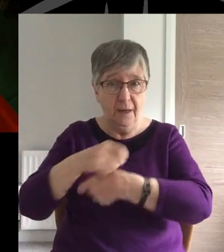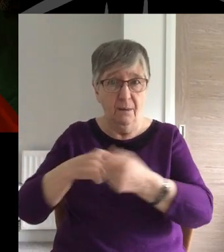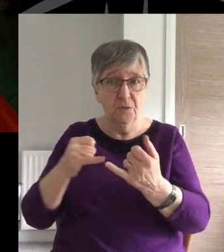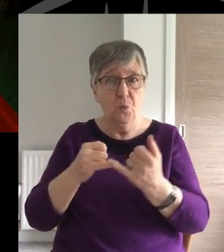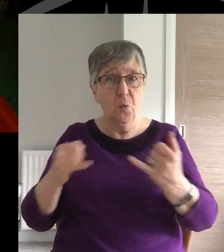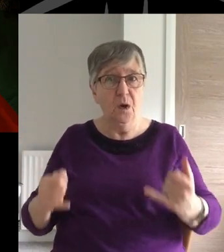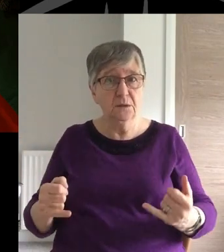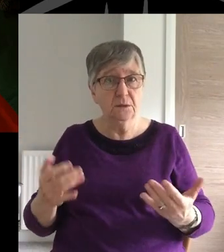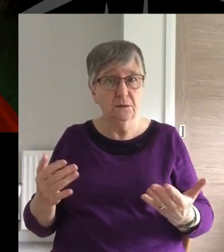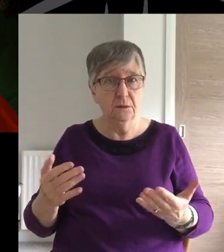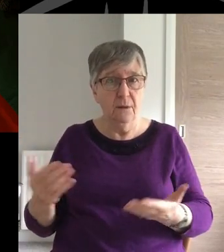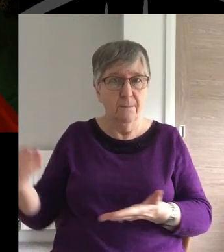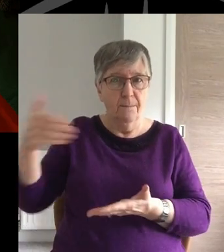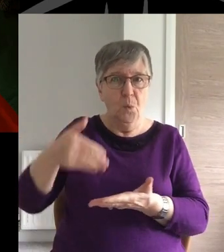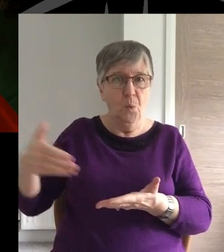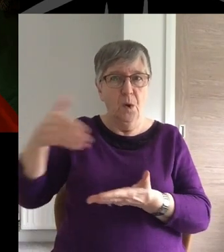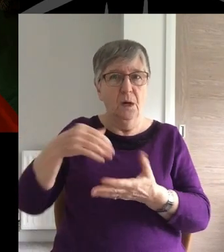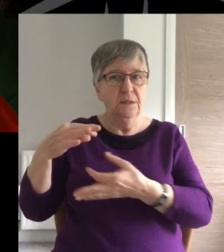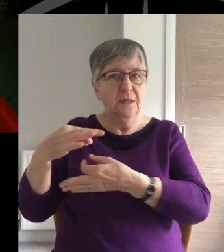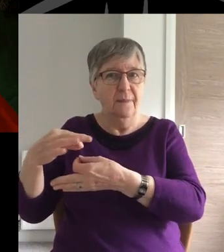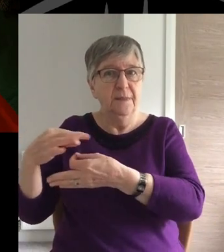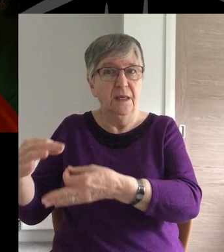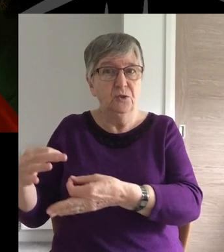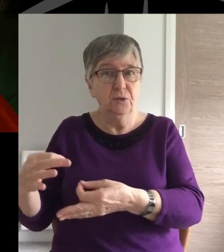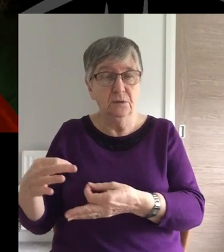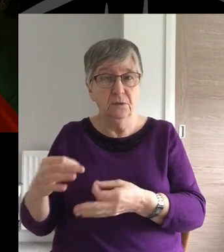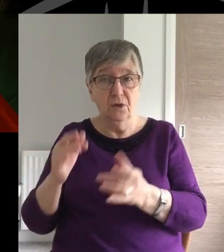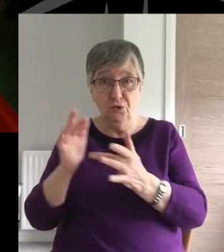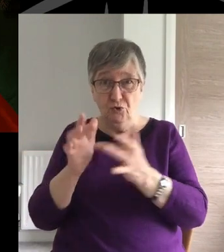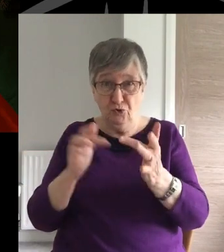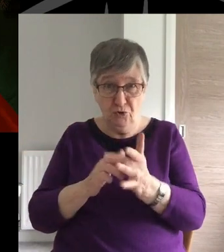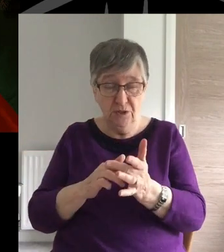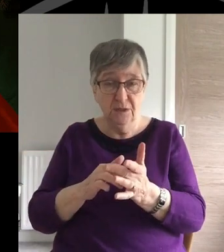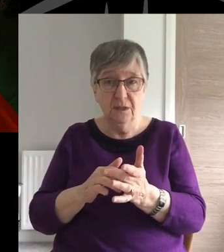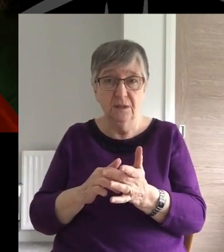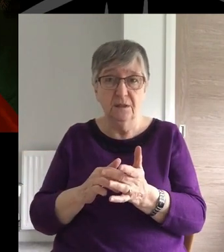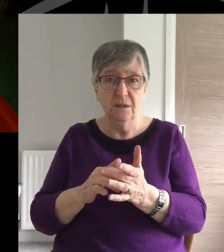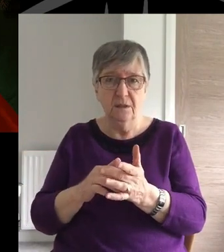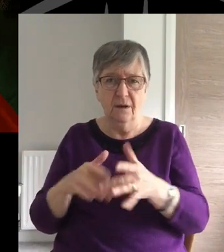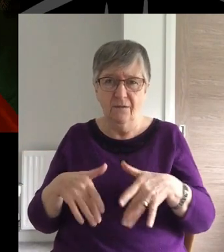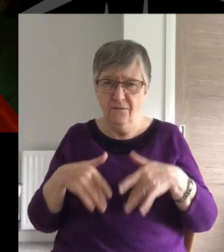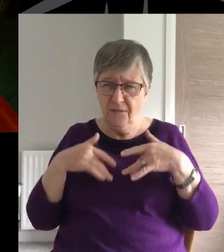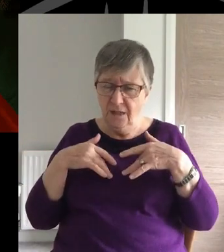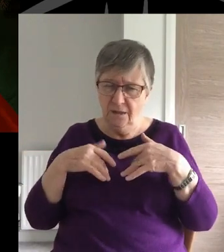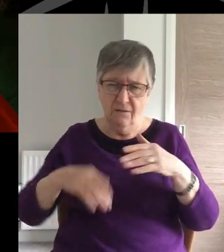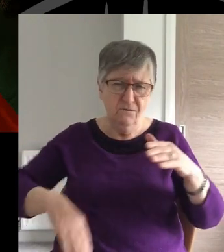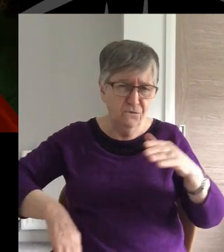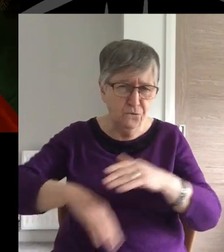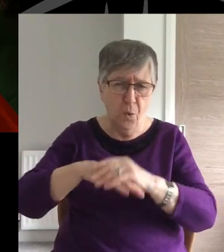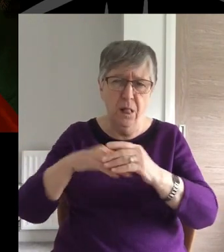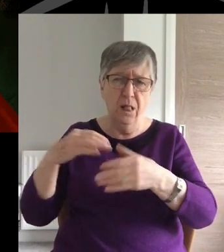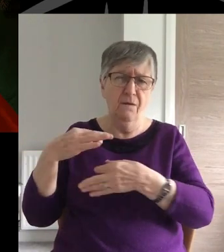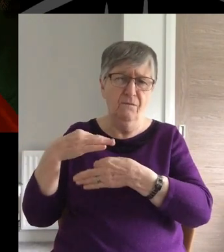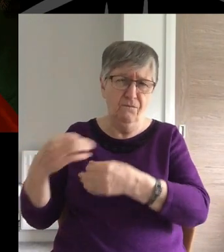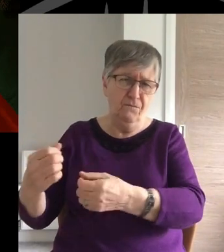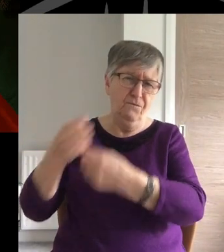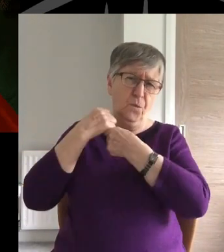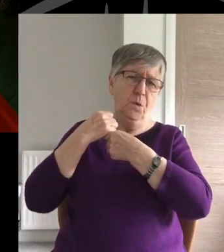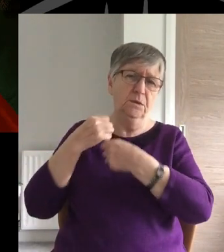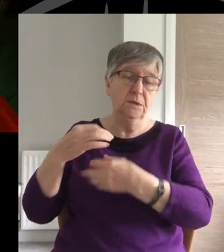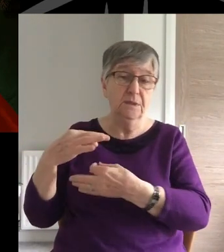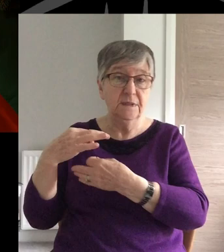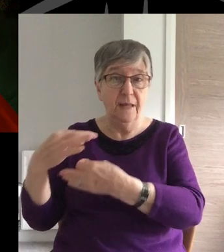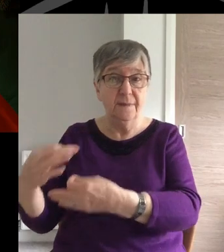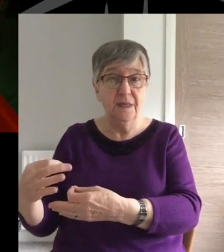very often it means temptation increases. And Jesus then was feeling the full force of temptation, a